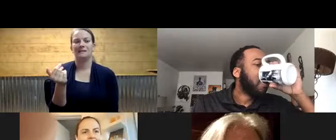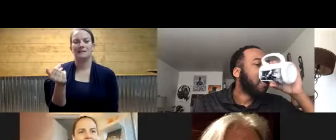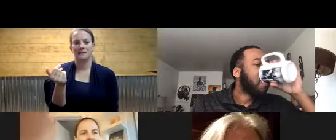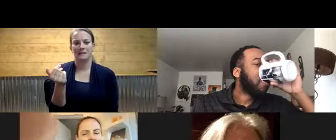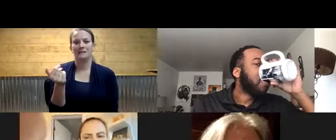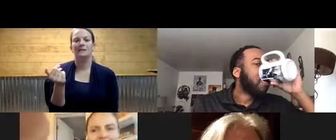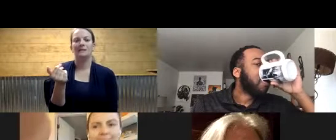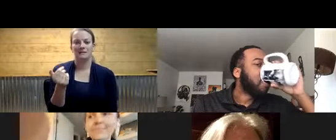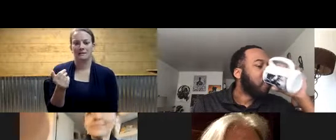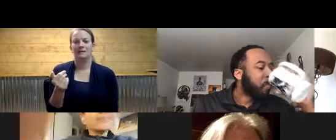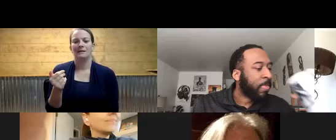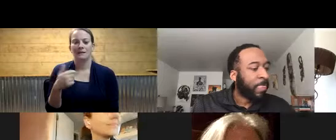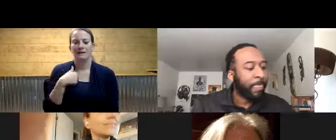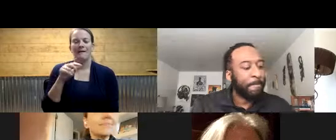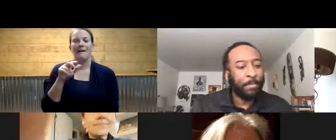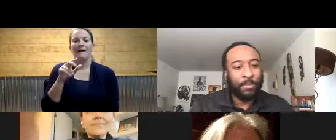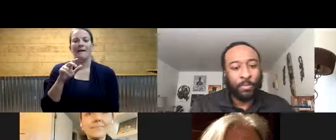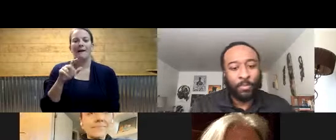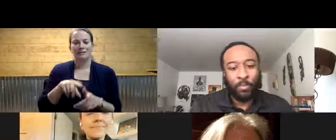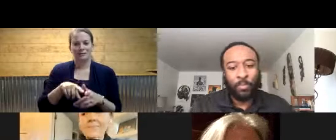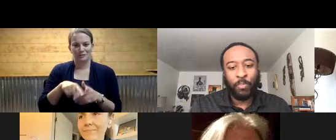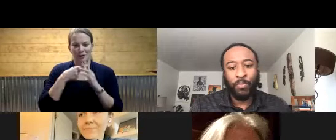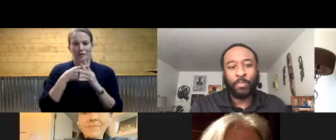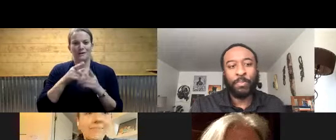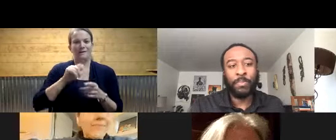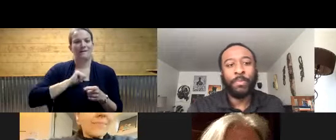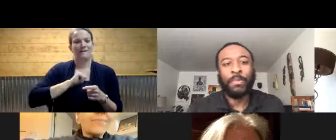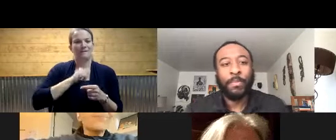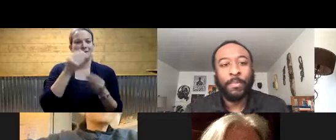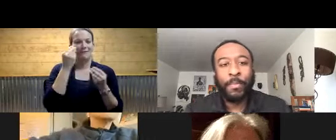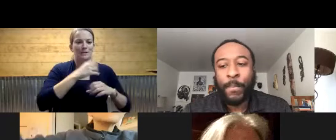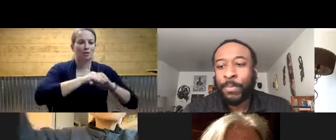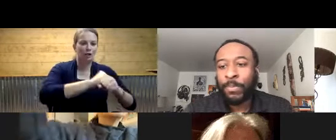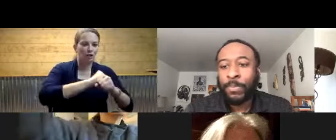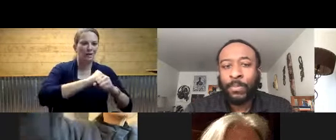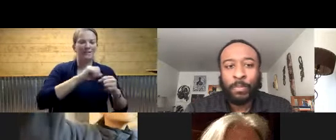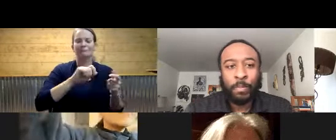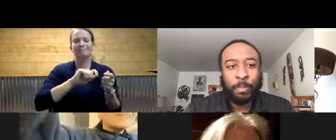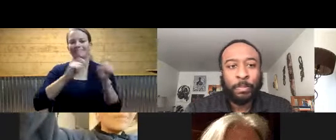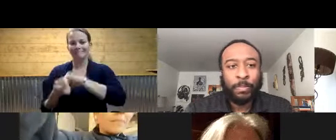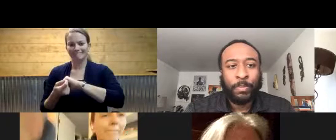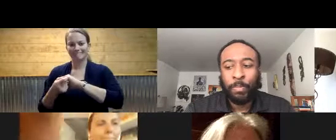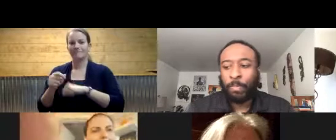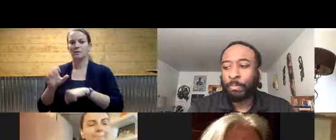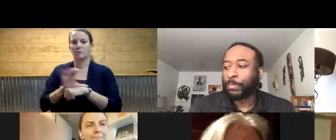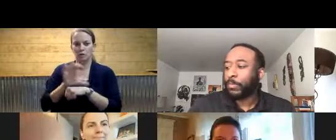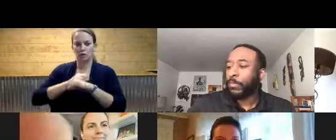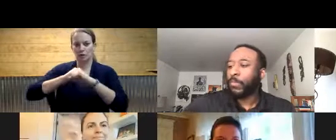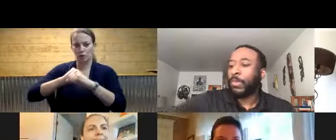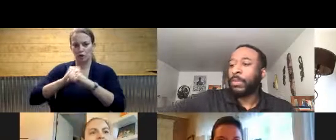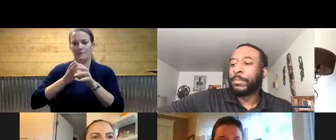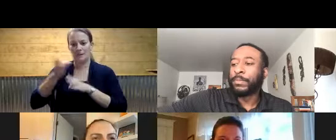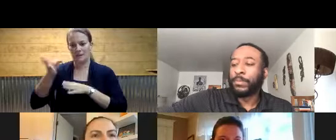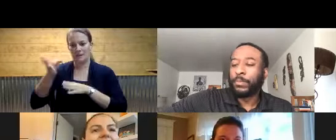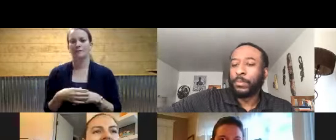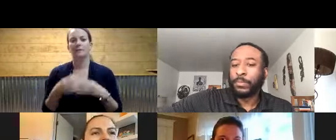I started off as an information security and forensics major, which was eventually changed to computer security. And currently I am working for